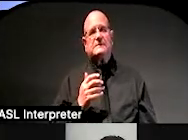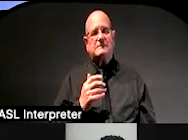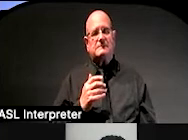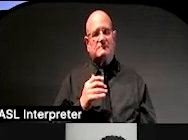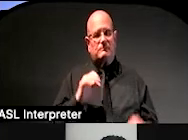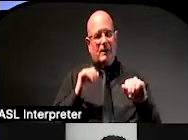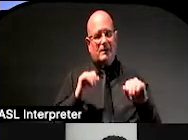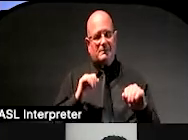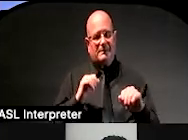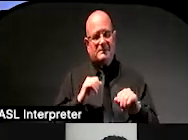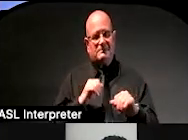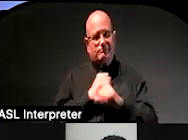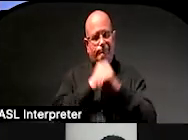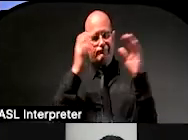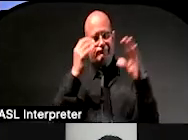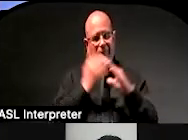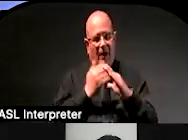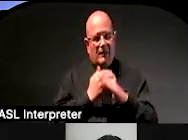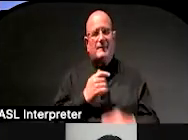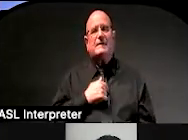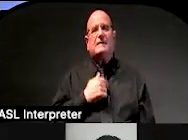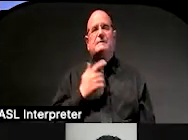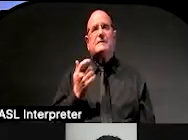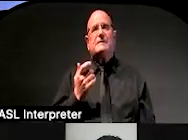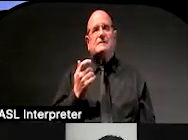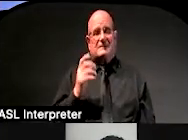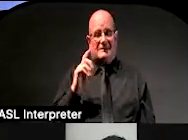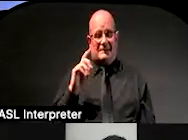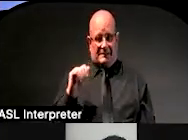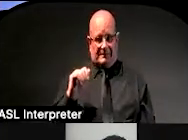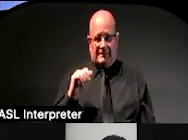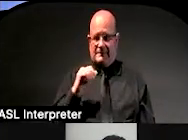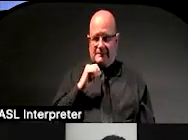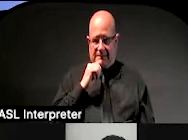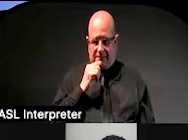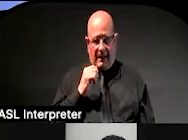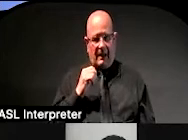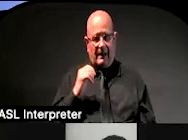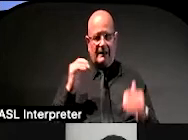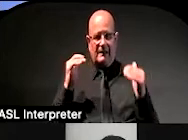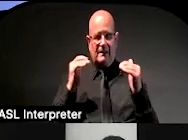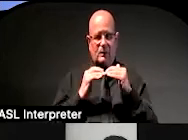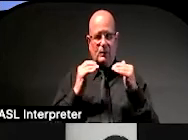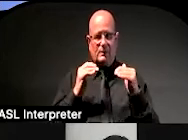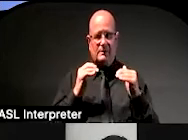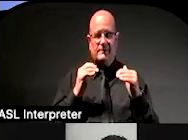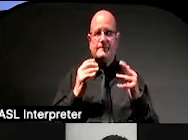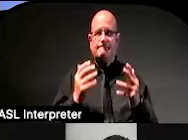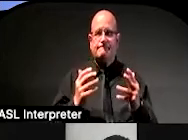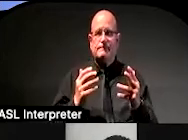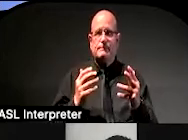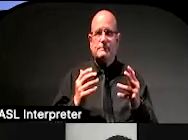possibilities keep me awake at night, because disability does not equate to, it doesn't automatically equate